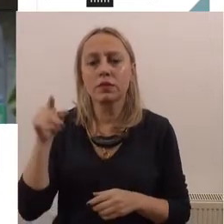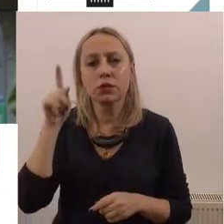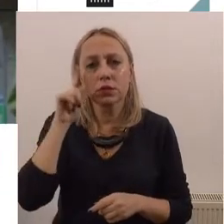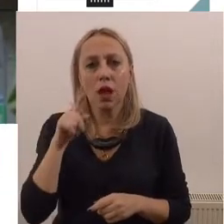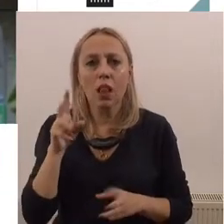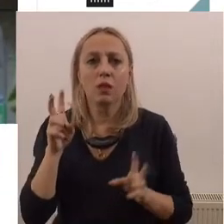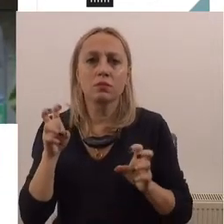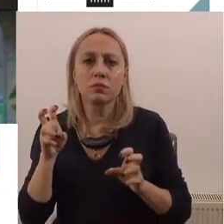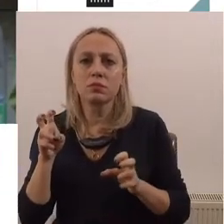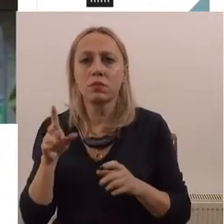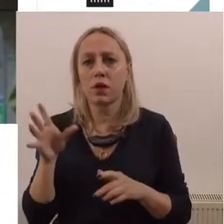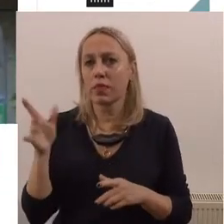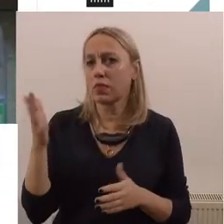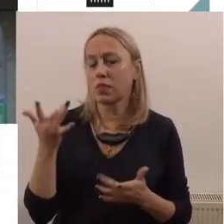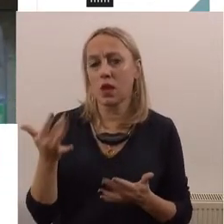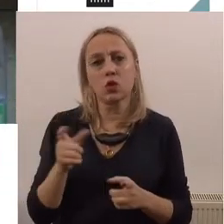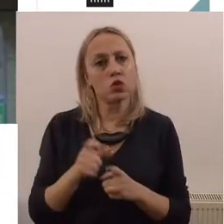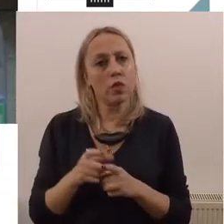communication.